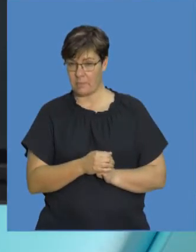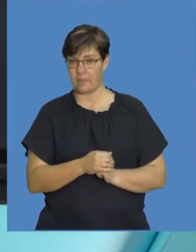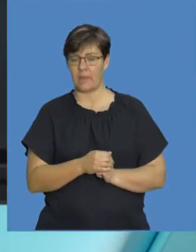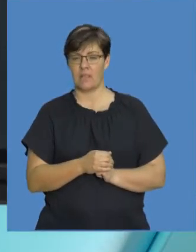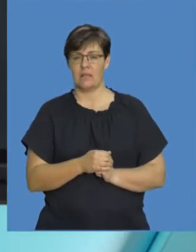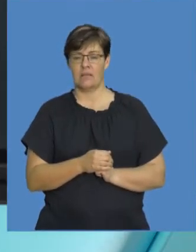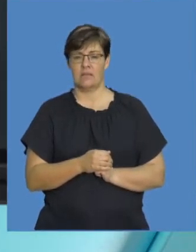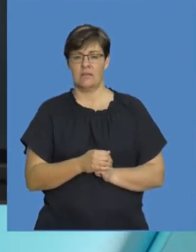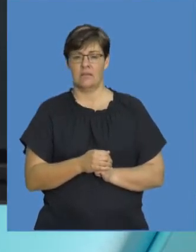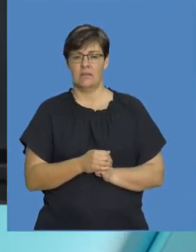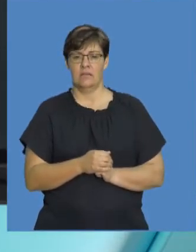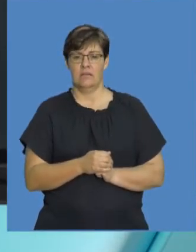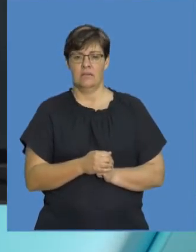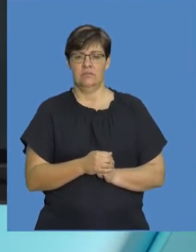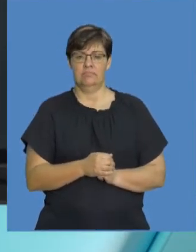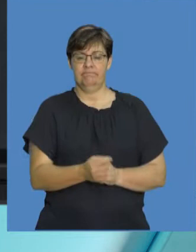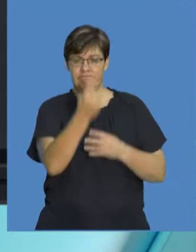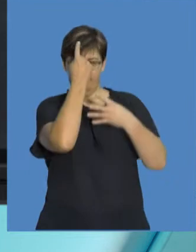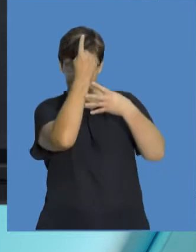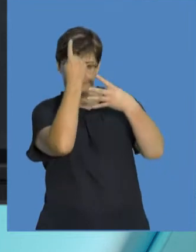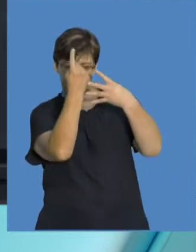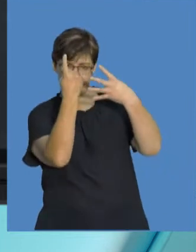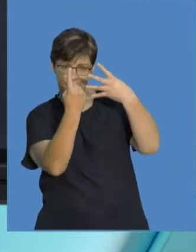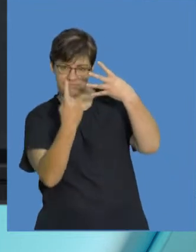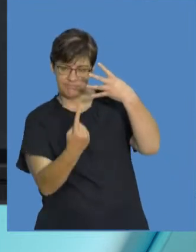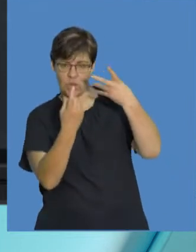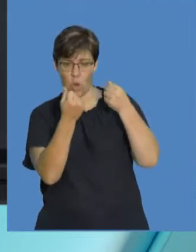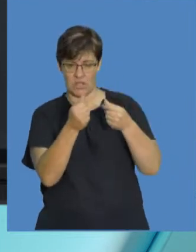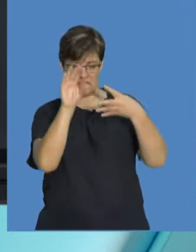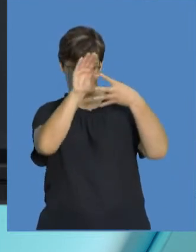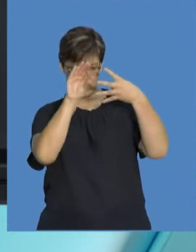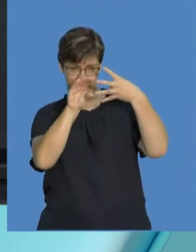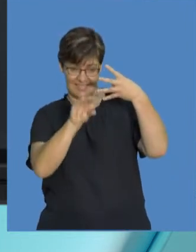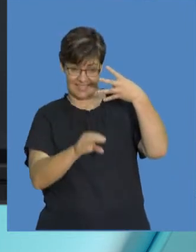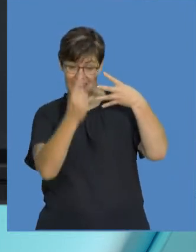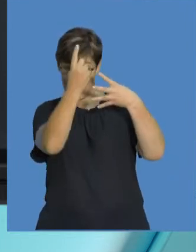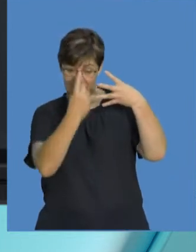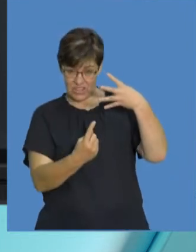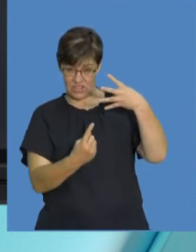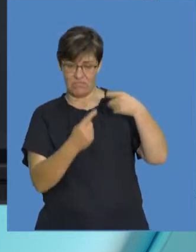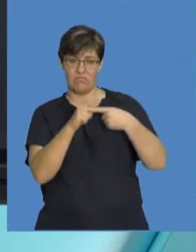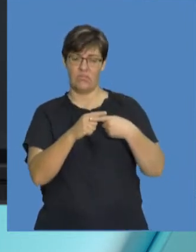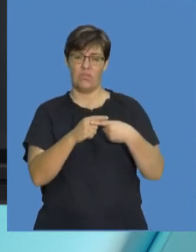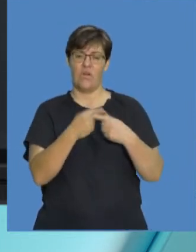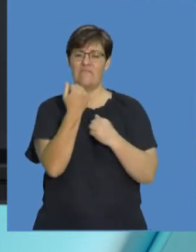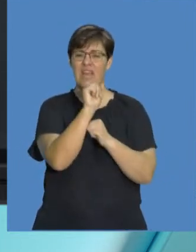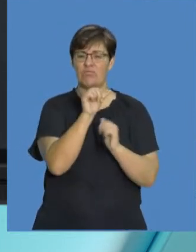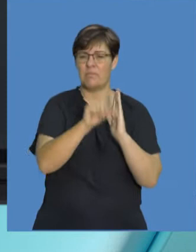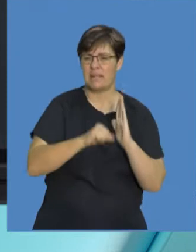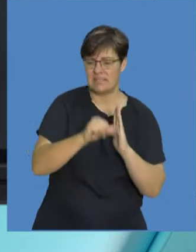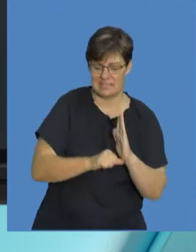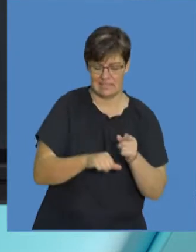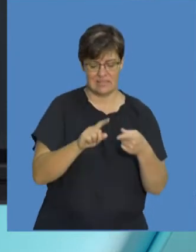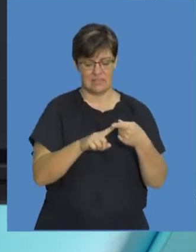you have to take each cost component, right? In other words, your factory